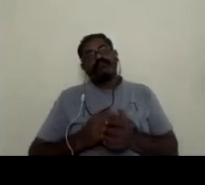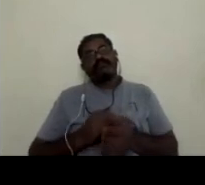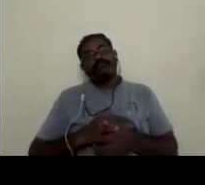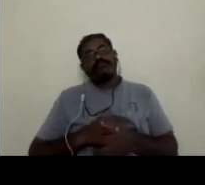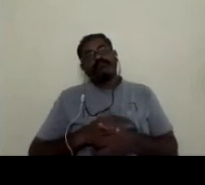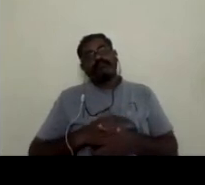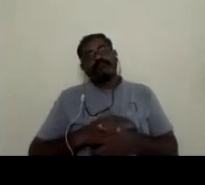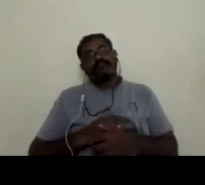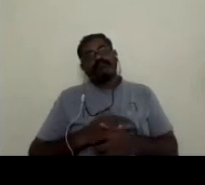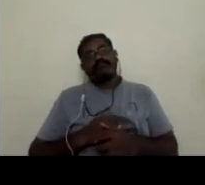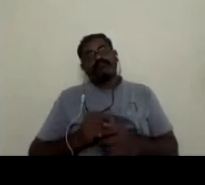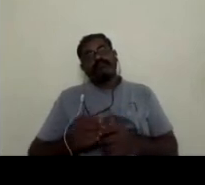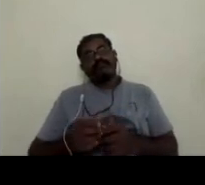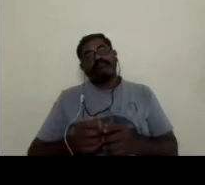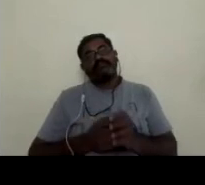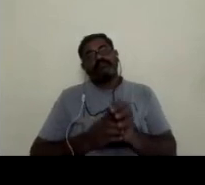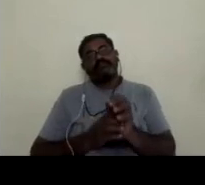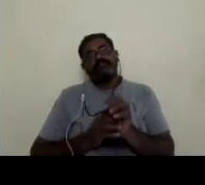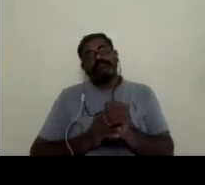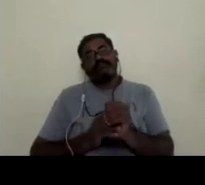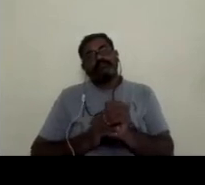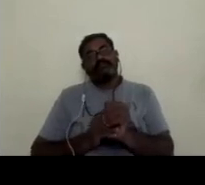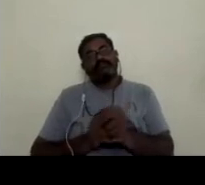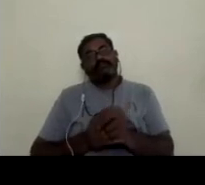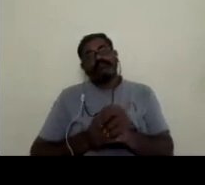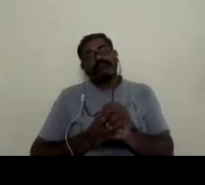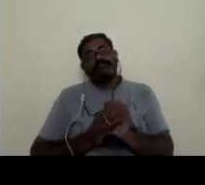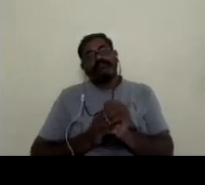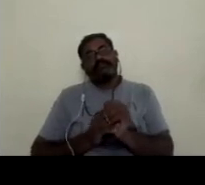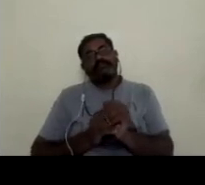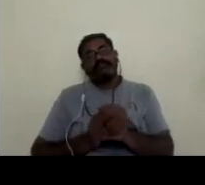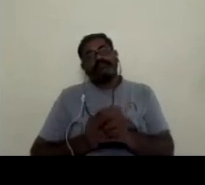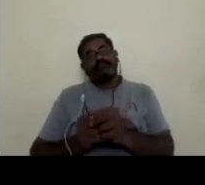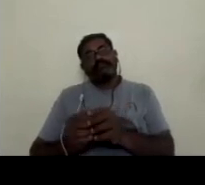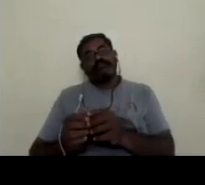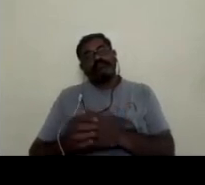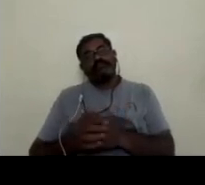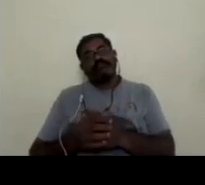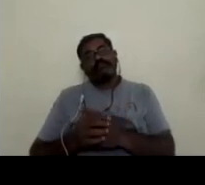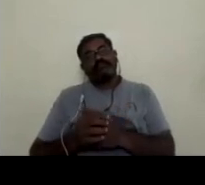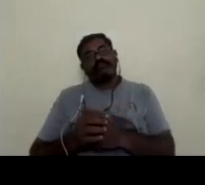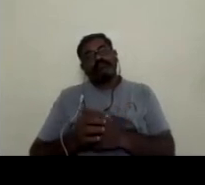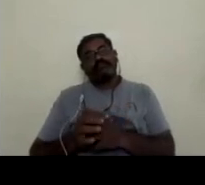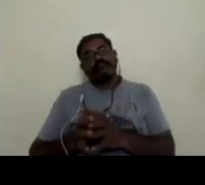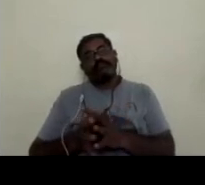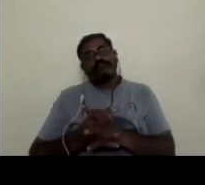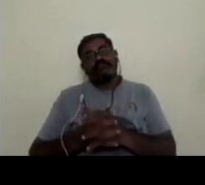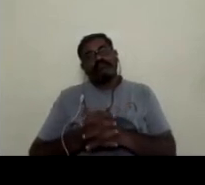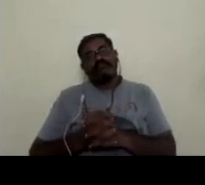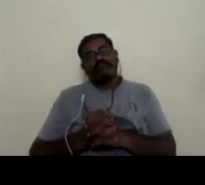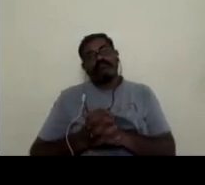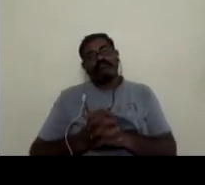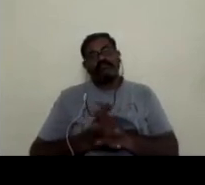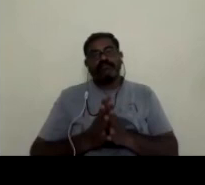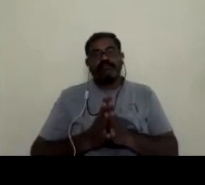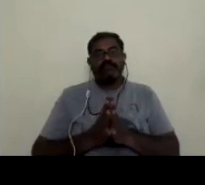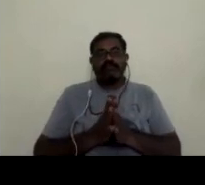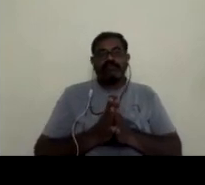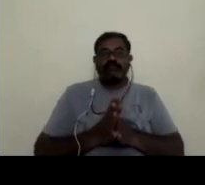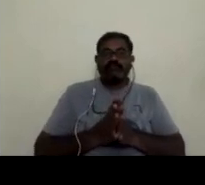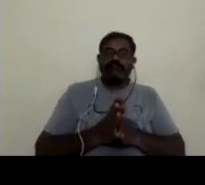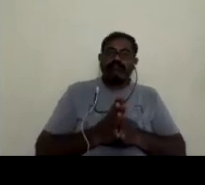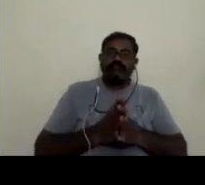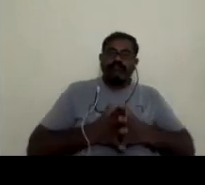It's unlimited, constantly expanding, growing. That's the way our God is.